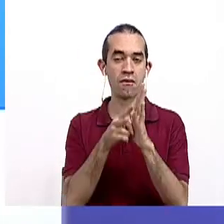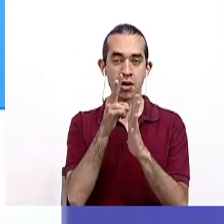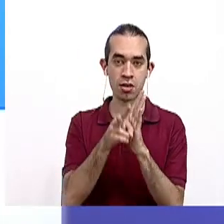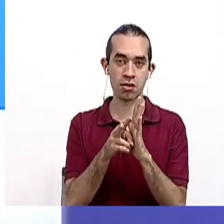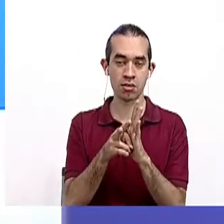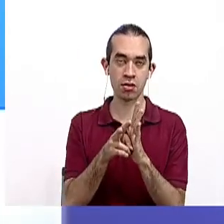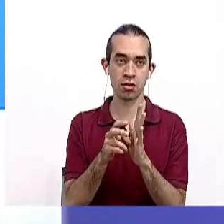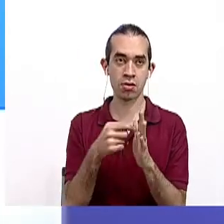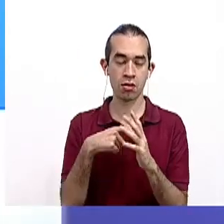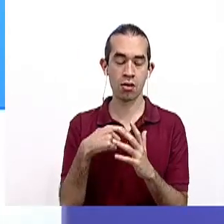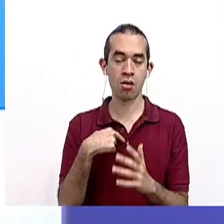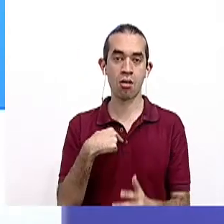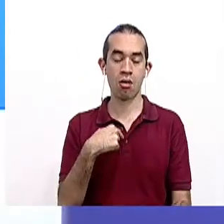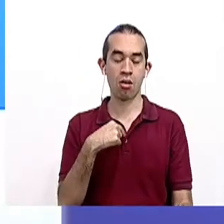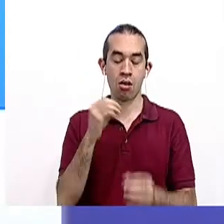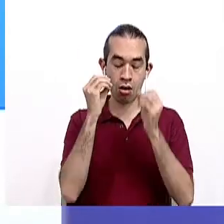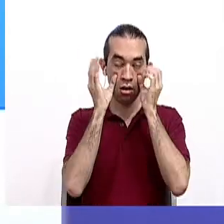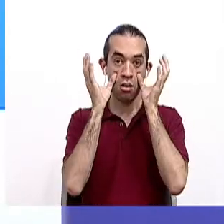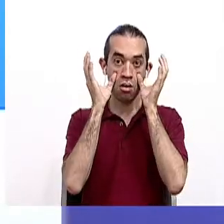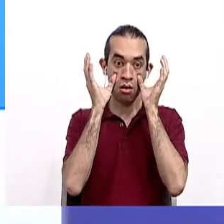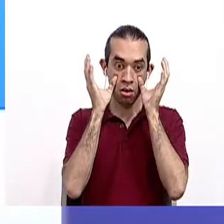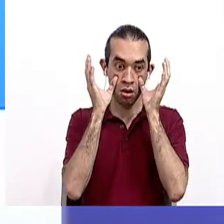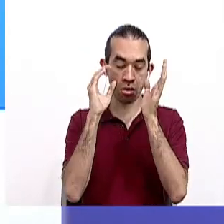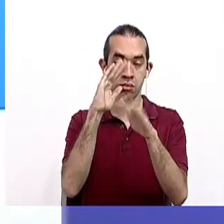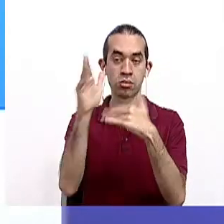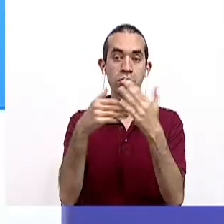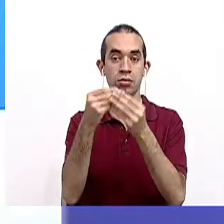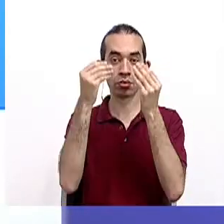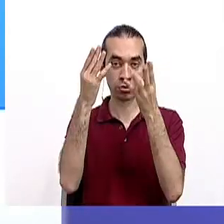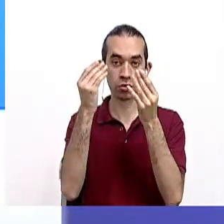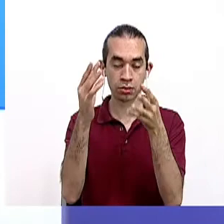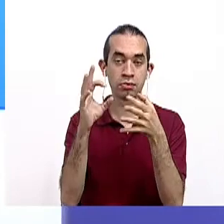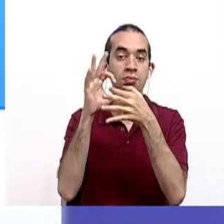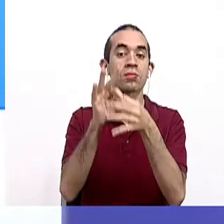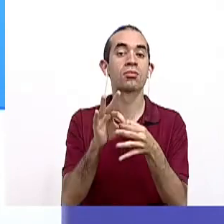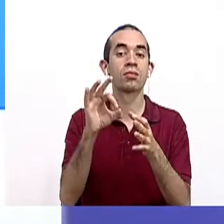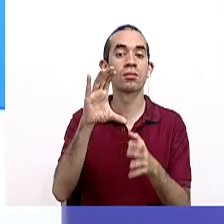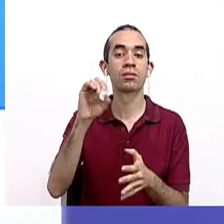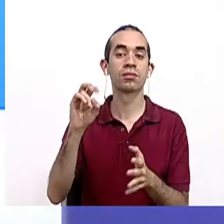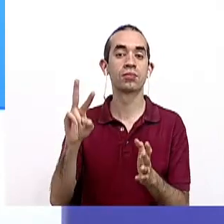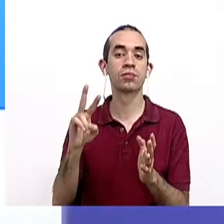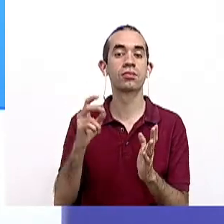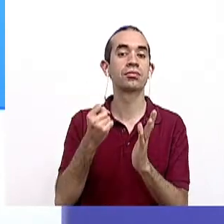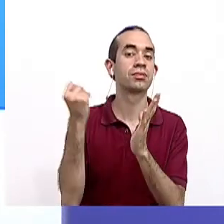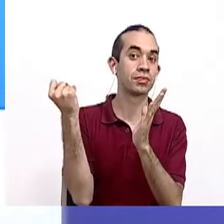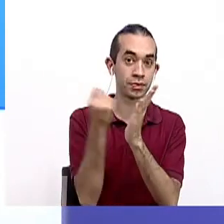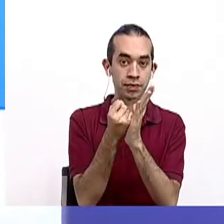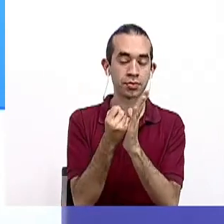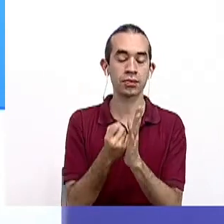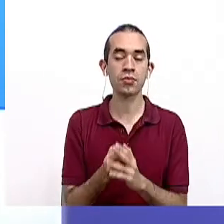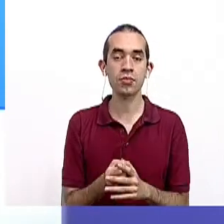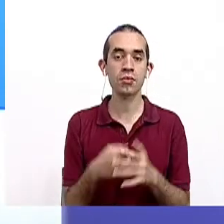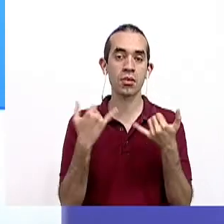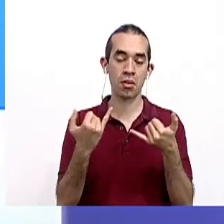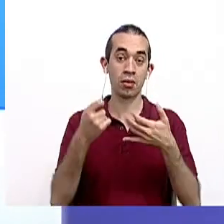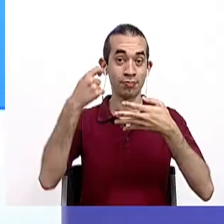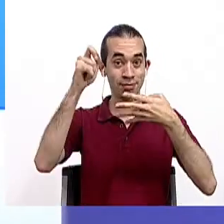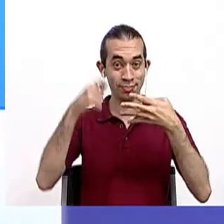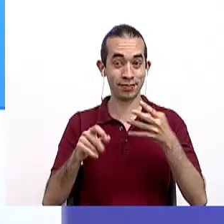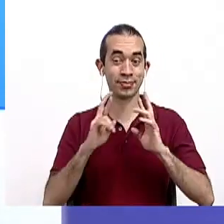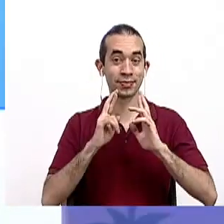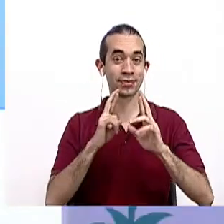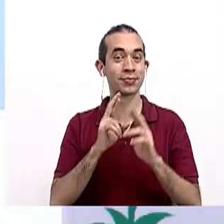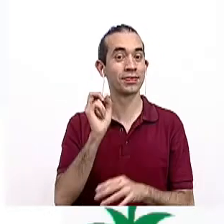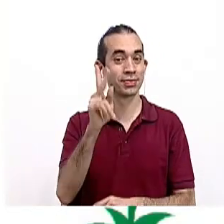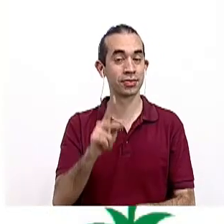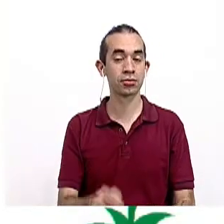get more shocked because of all the information they provide about the carbon footprint. Now let's check our answers, all right? So